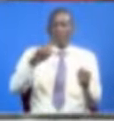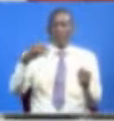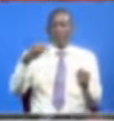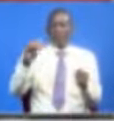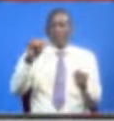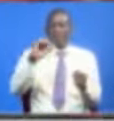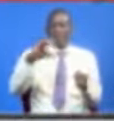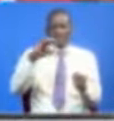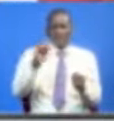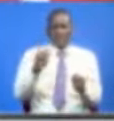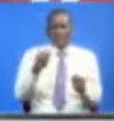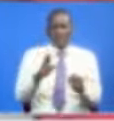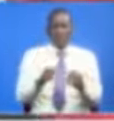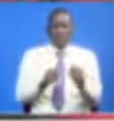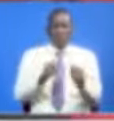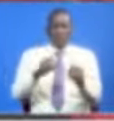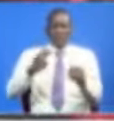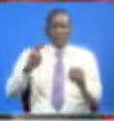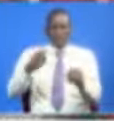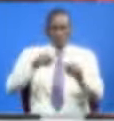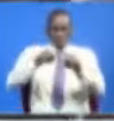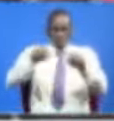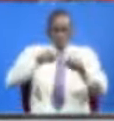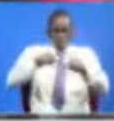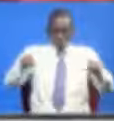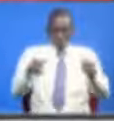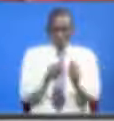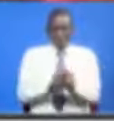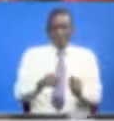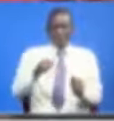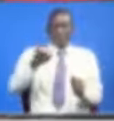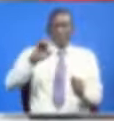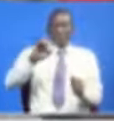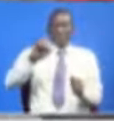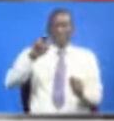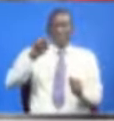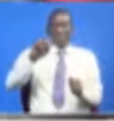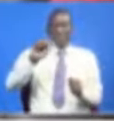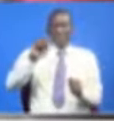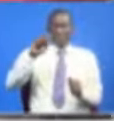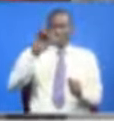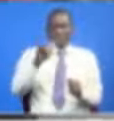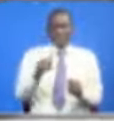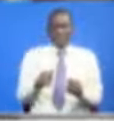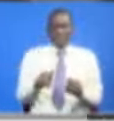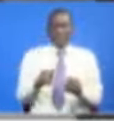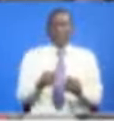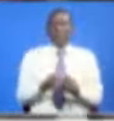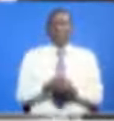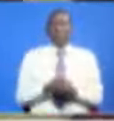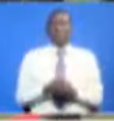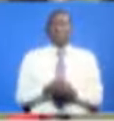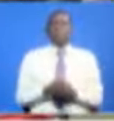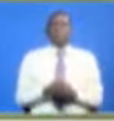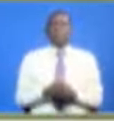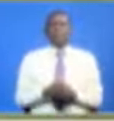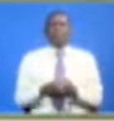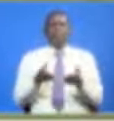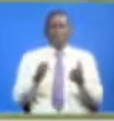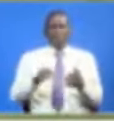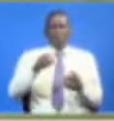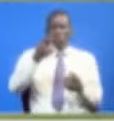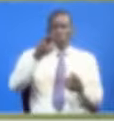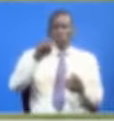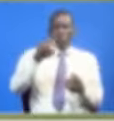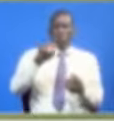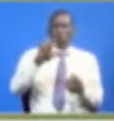Naomi Jalagat. Michelle Akinyi is also handed a start in the back row after coming on as a replacement on Saturday. Nolin Haleyi